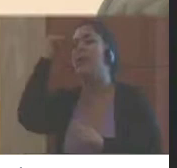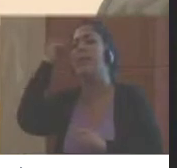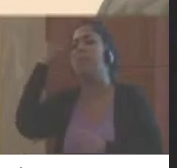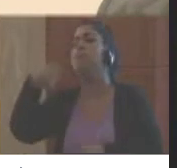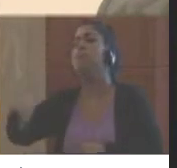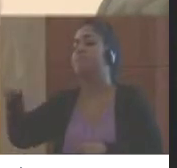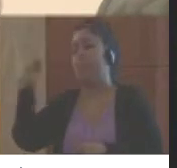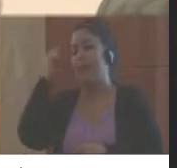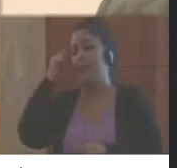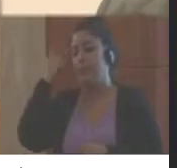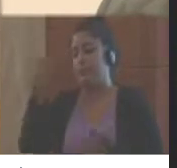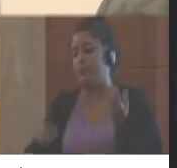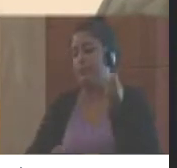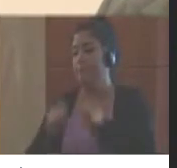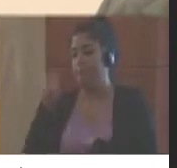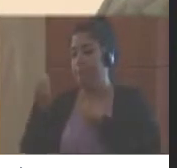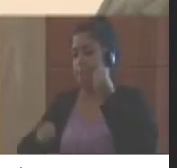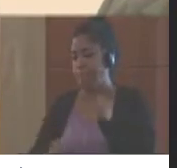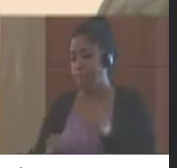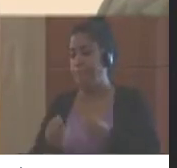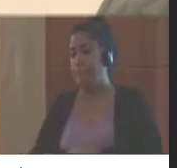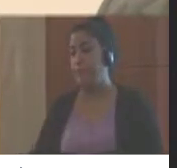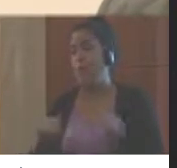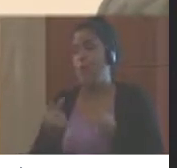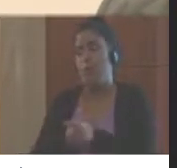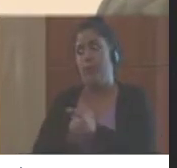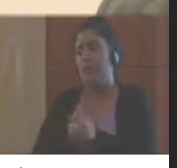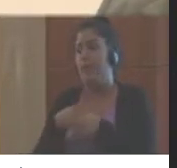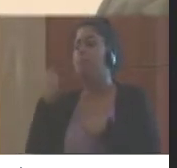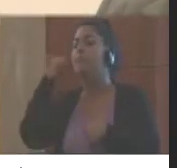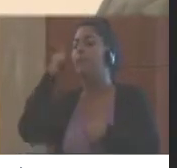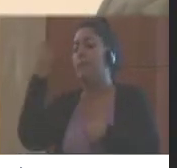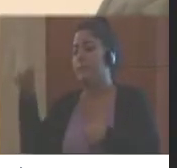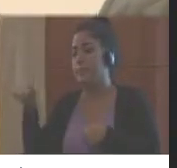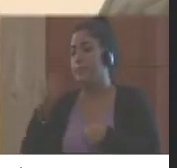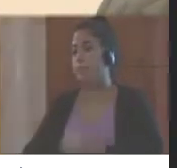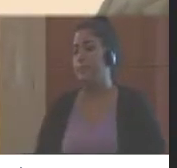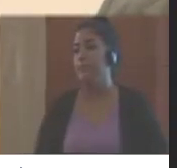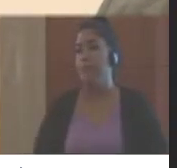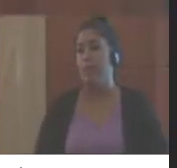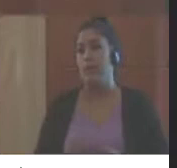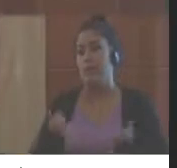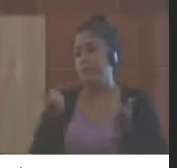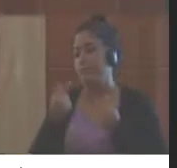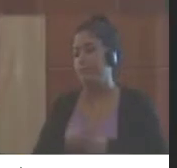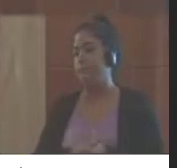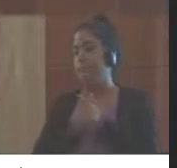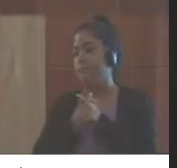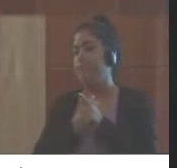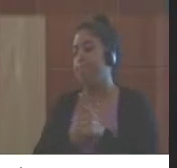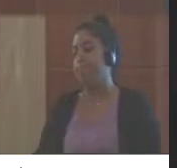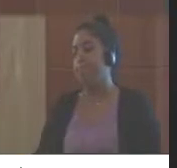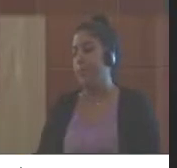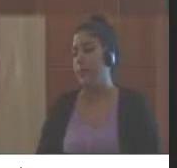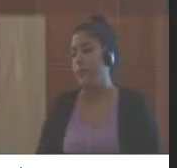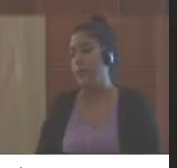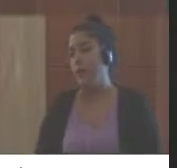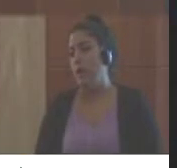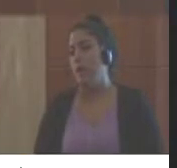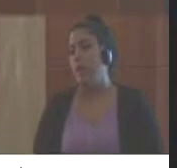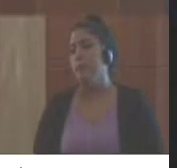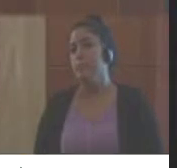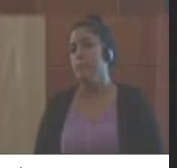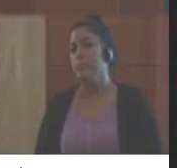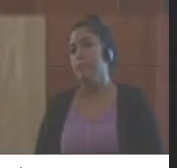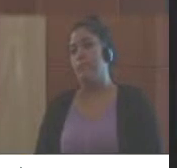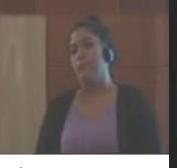should introduce quickly, immediately, as a top priority to avoid victims in the next disaster?